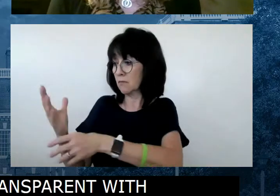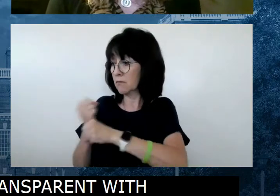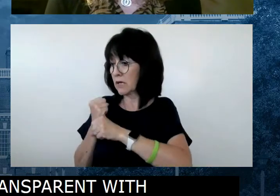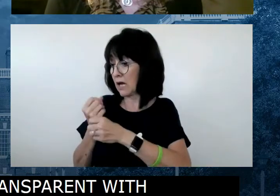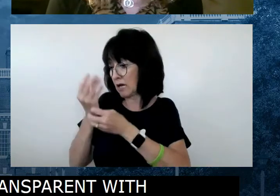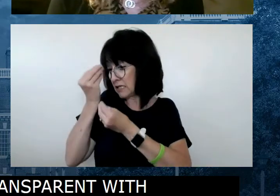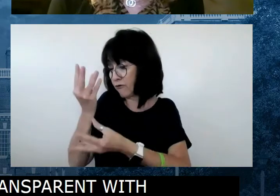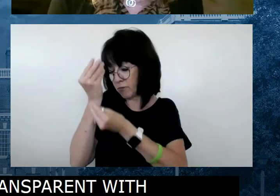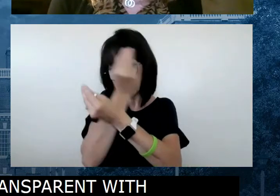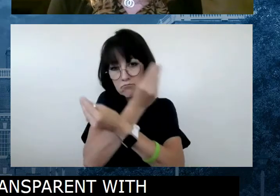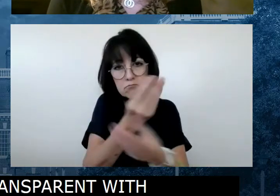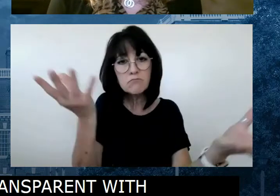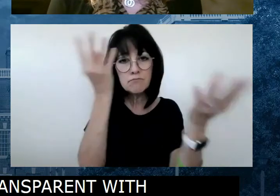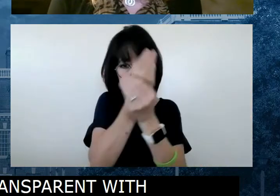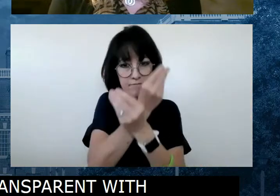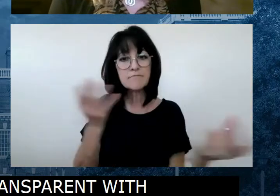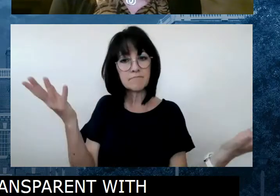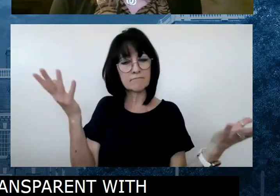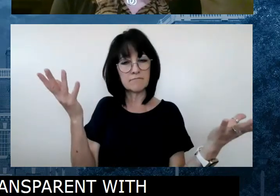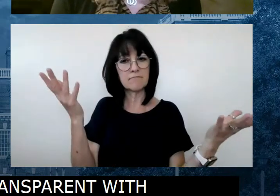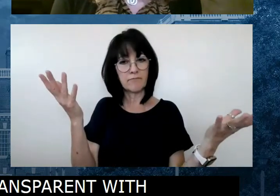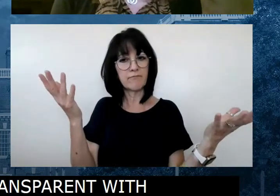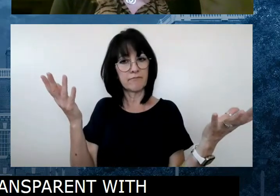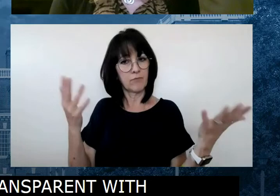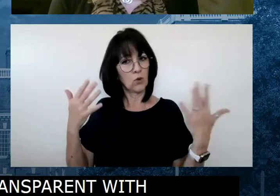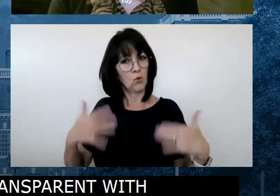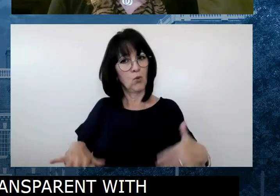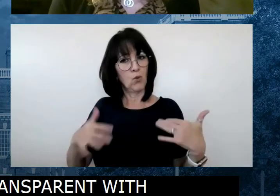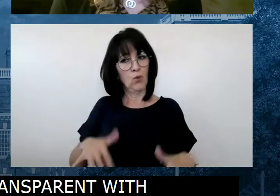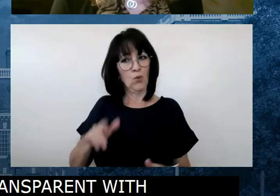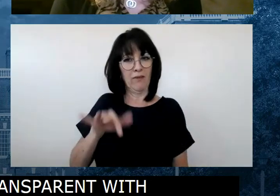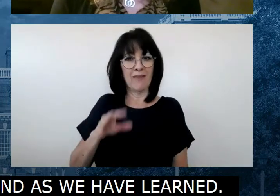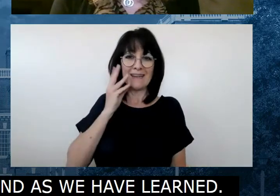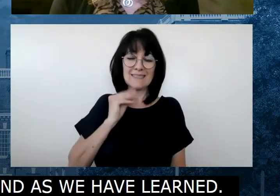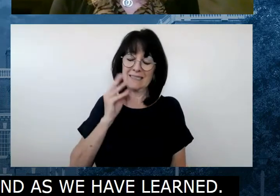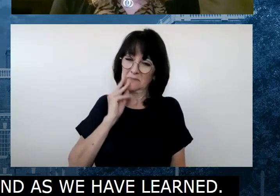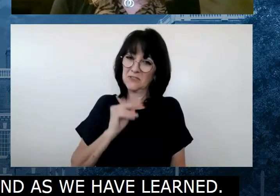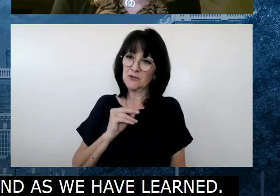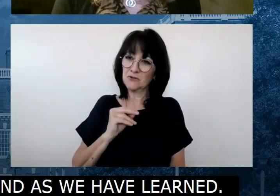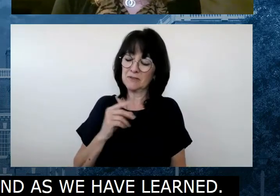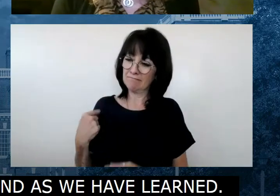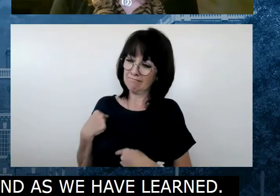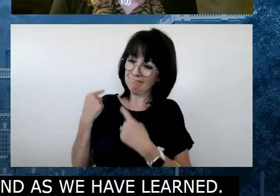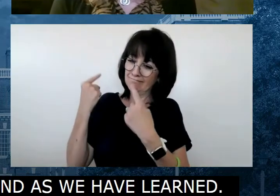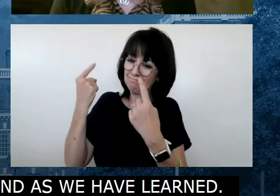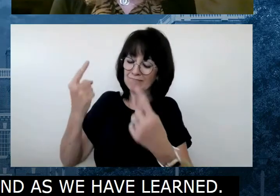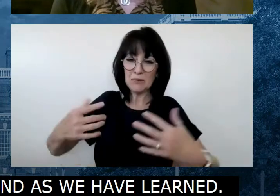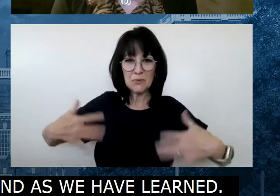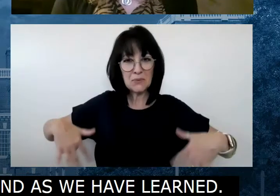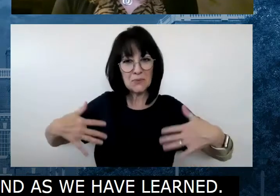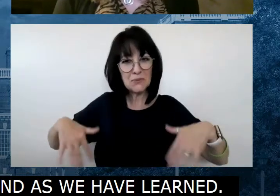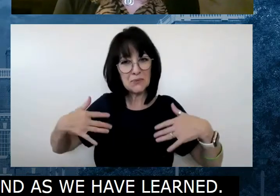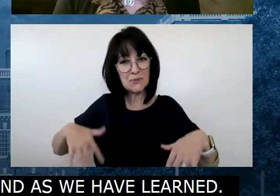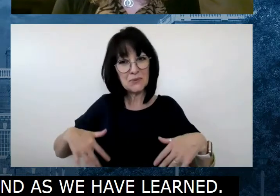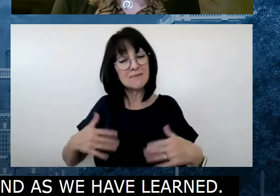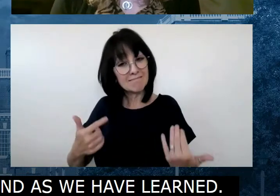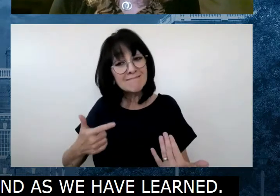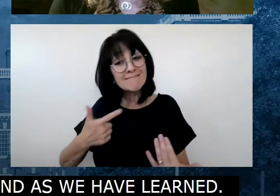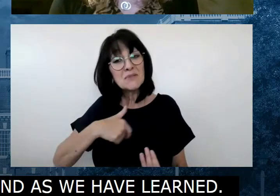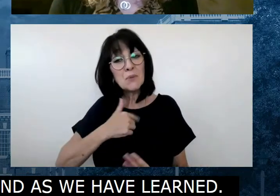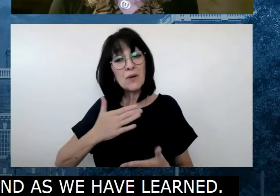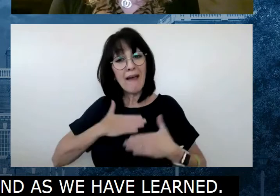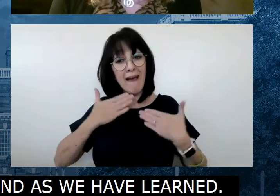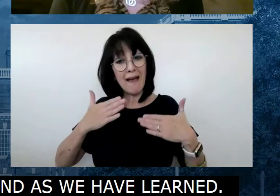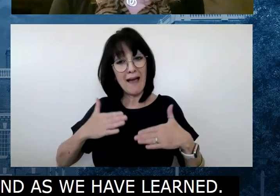learned. And we really are happy right now to see that we do have good news as it relates